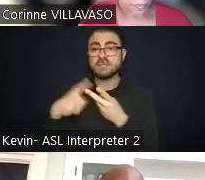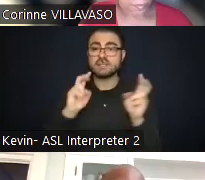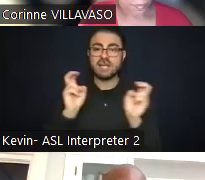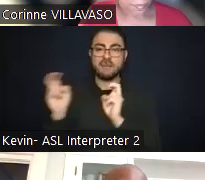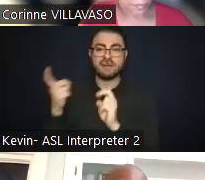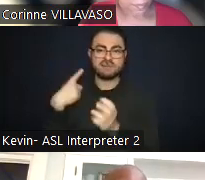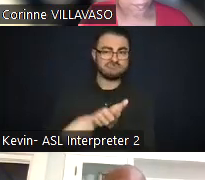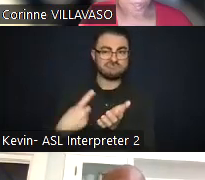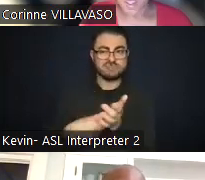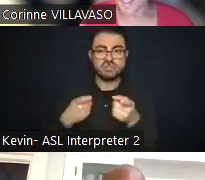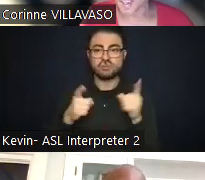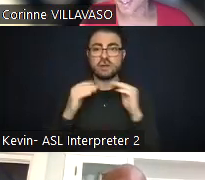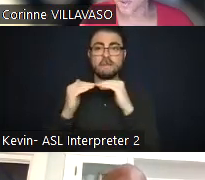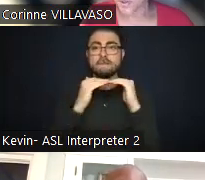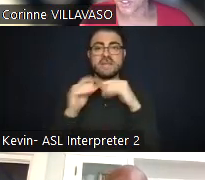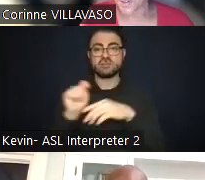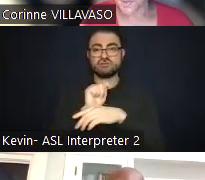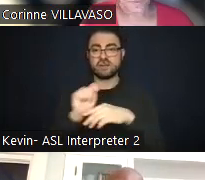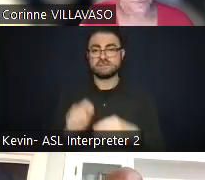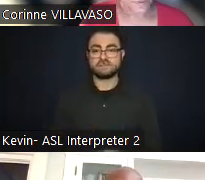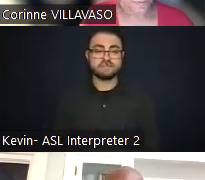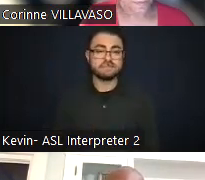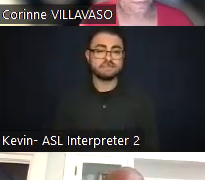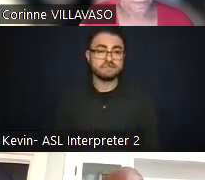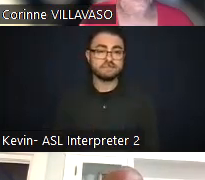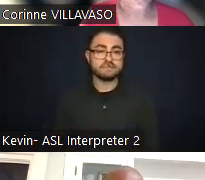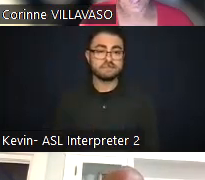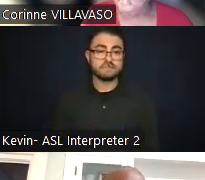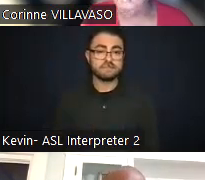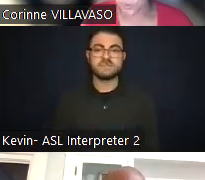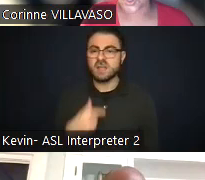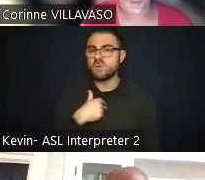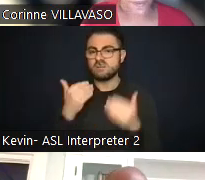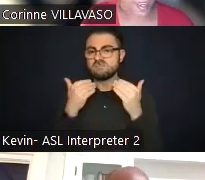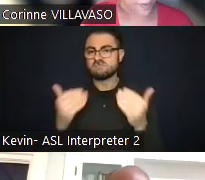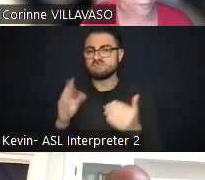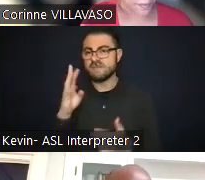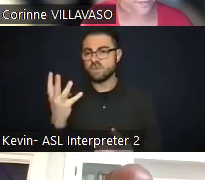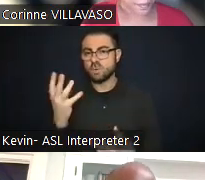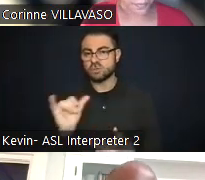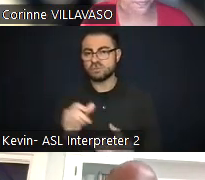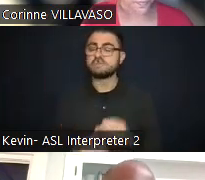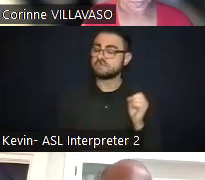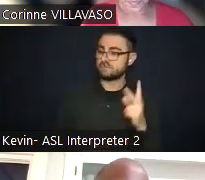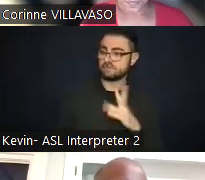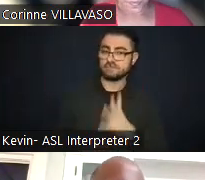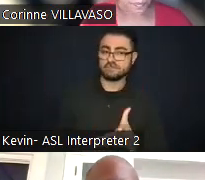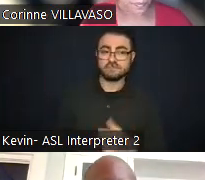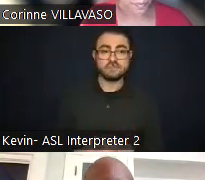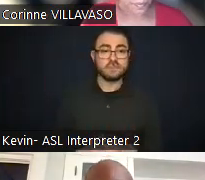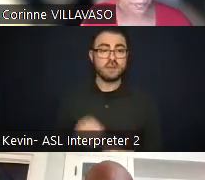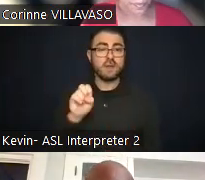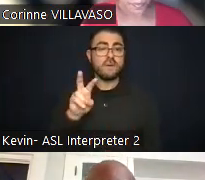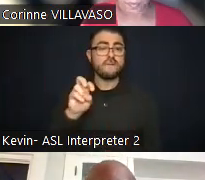training. Thank you, Coach. I'm going to go right into four as well. Sure. Thank you. The Oversight Board